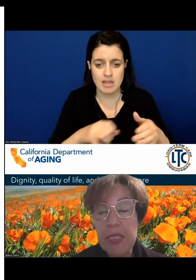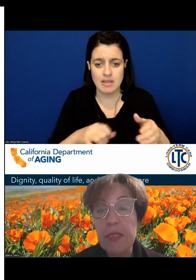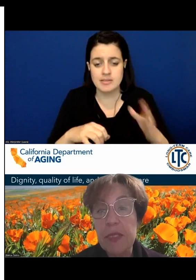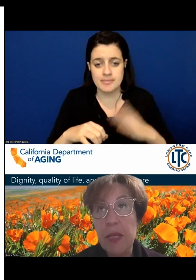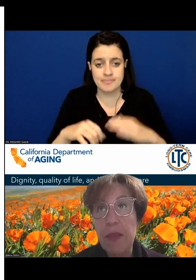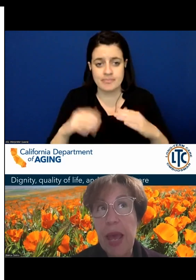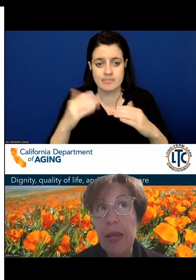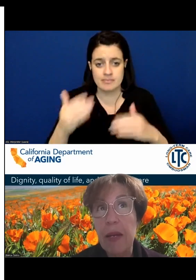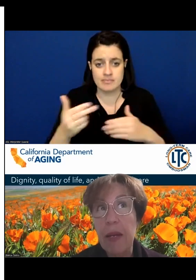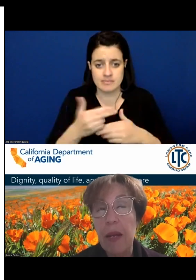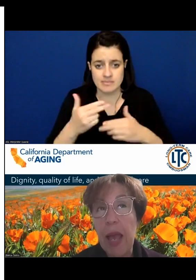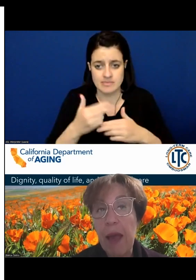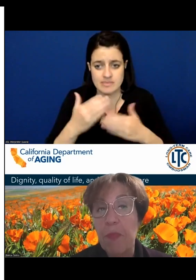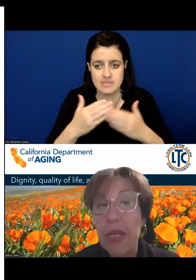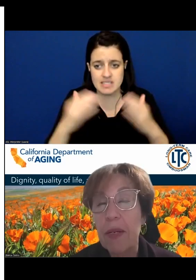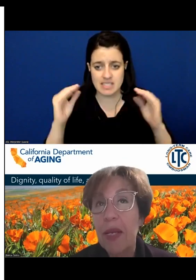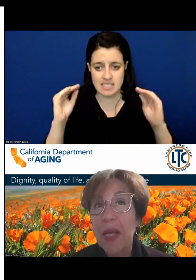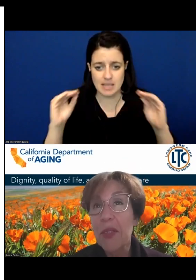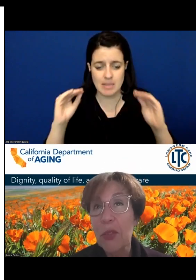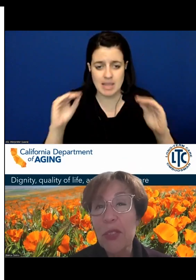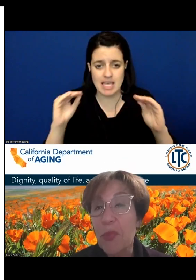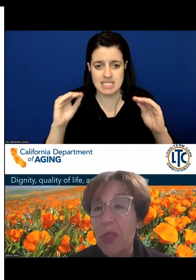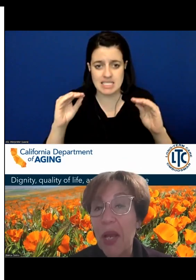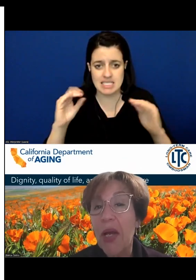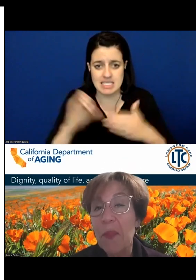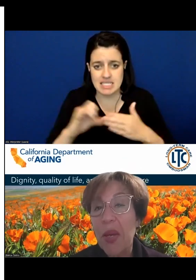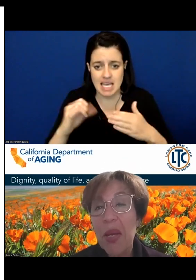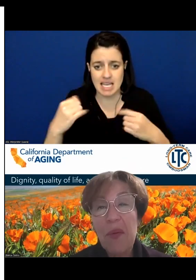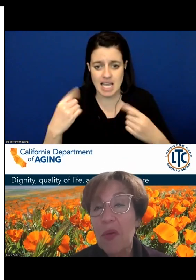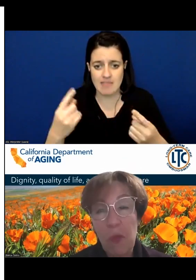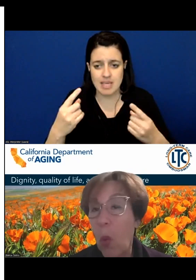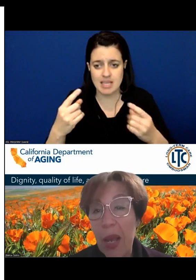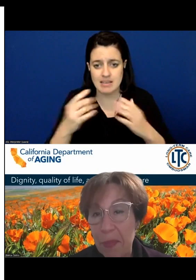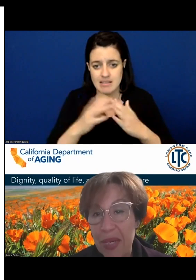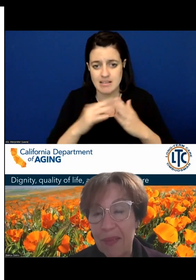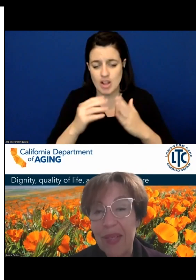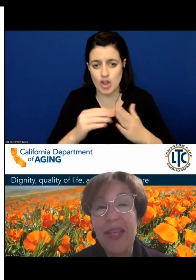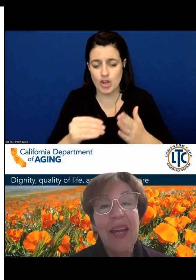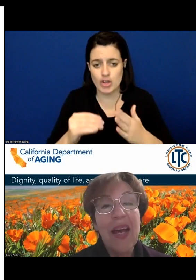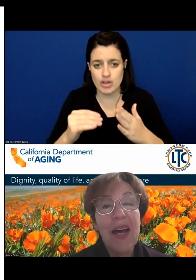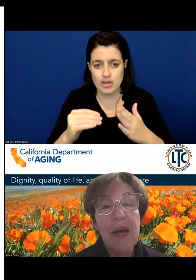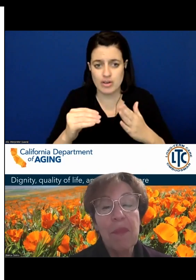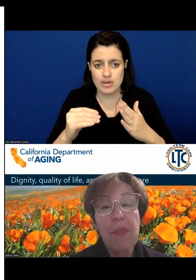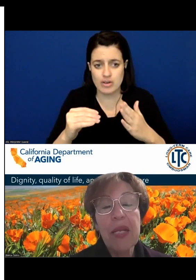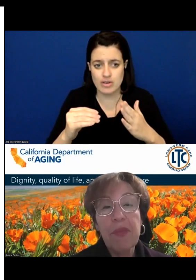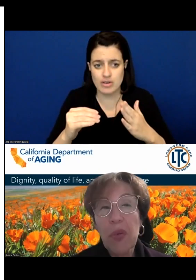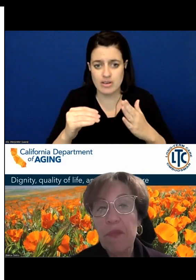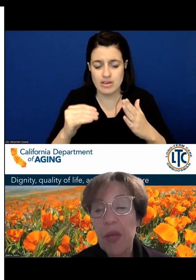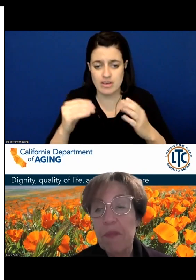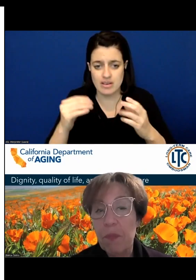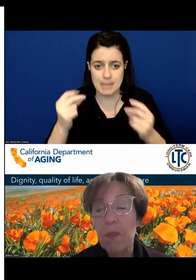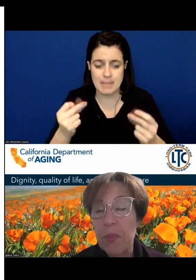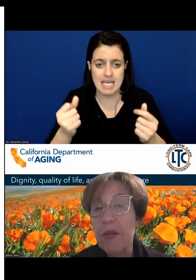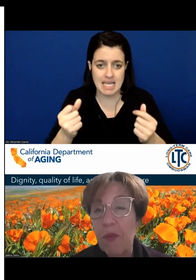some lessons that have been learned really quite immediately. Many of you